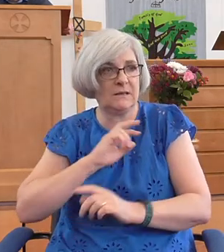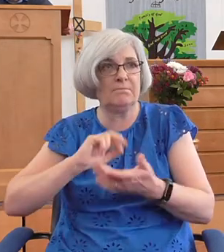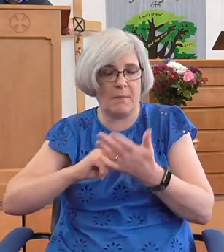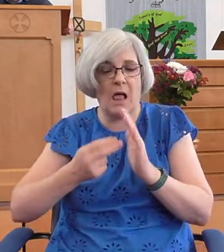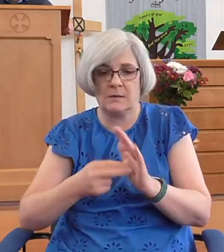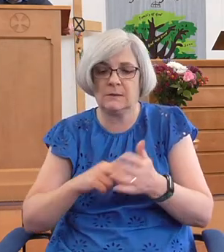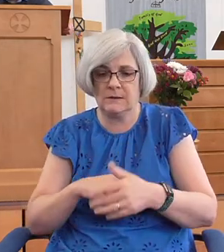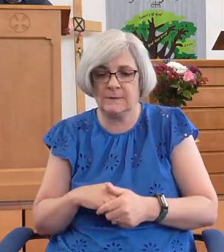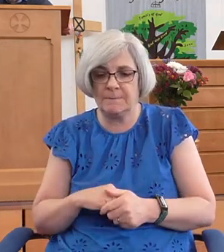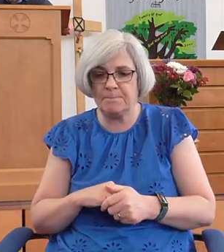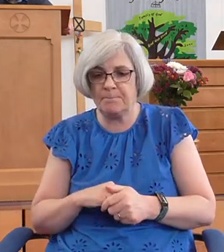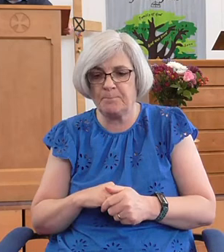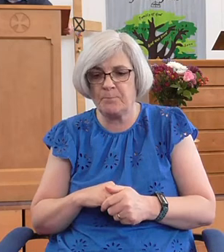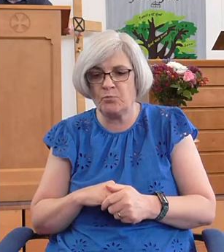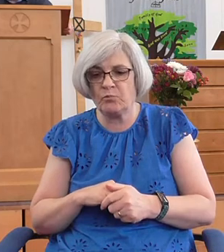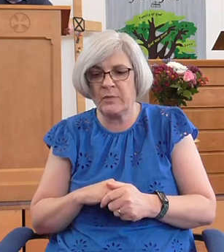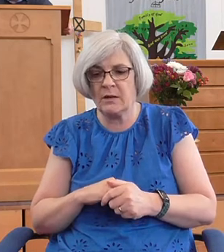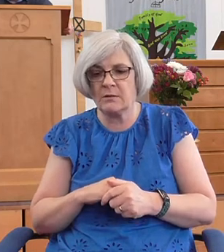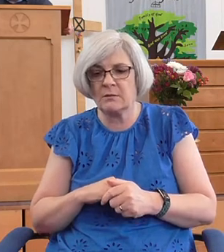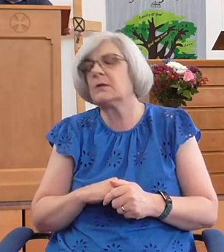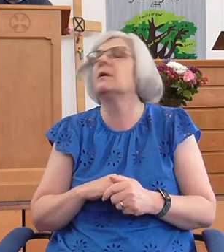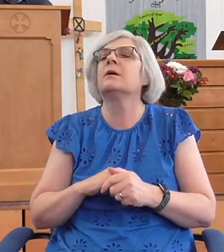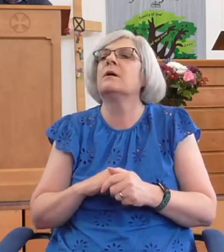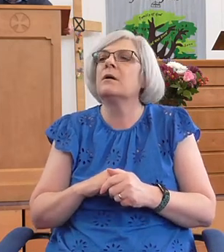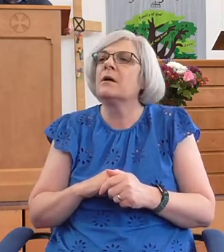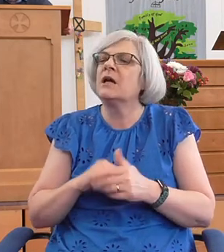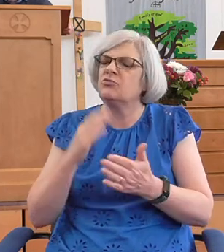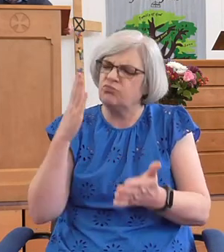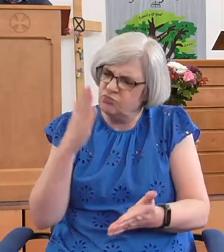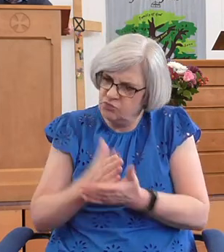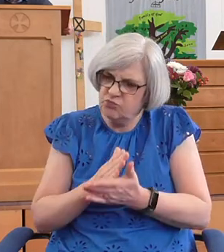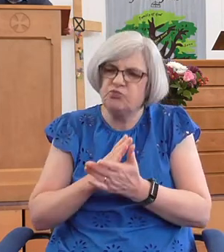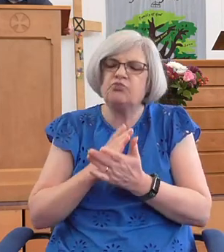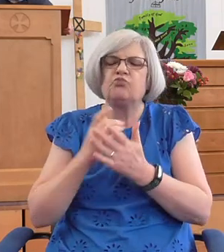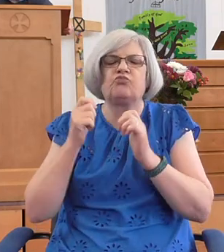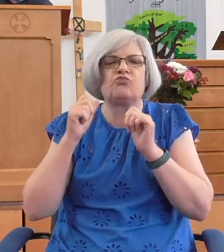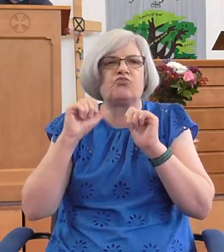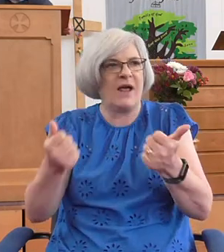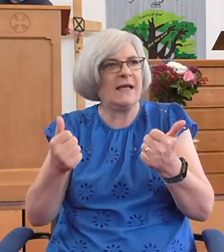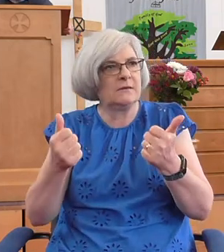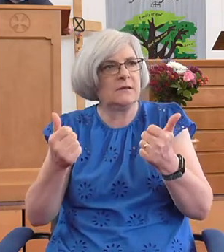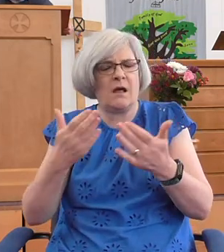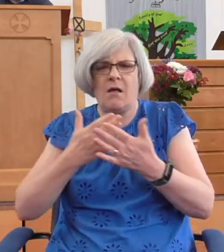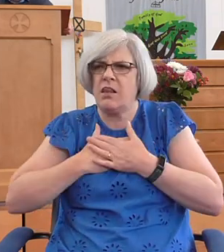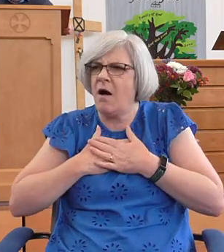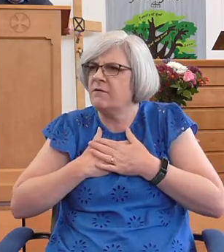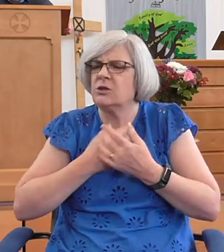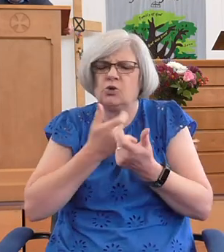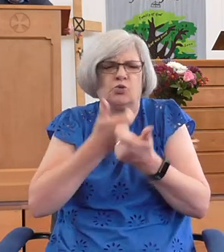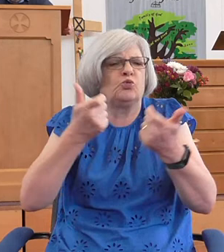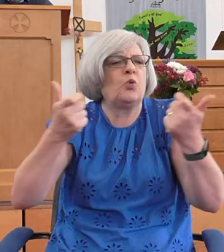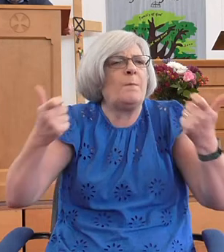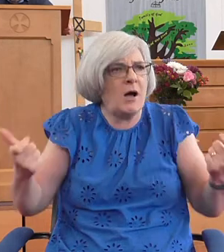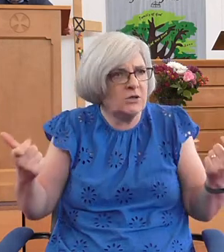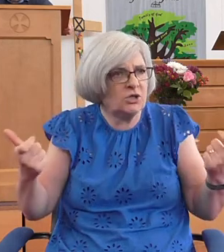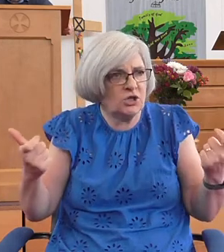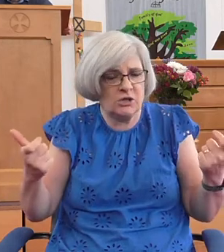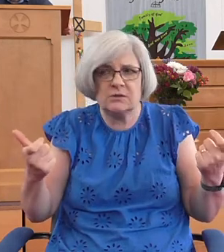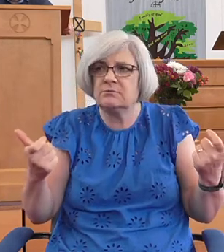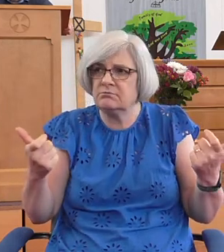He is too great and he loves us too much to allow it to be